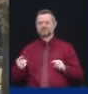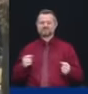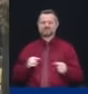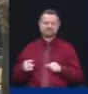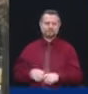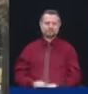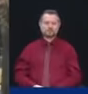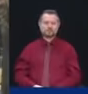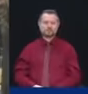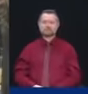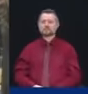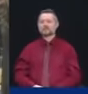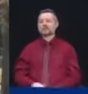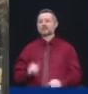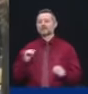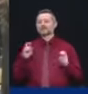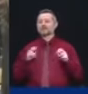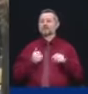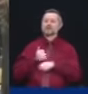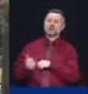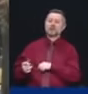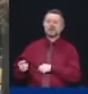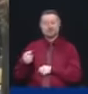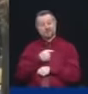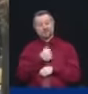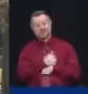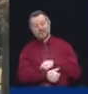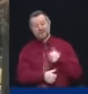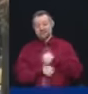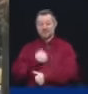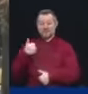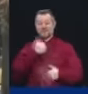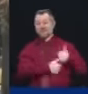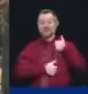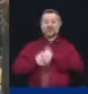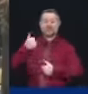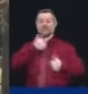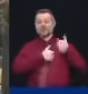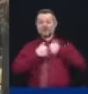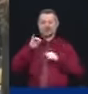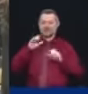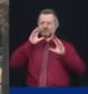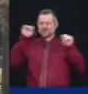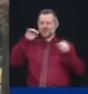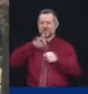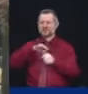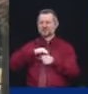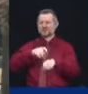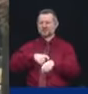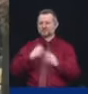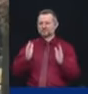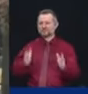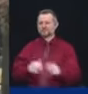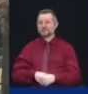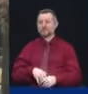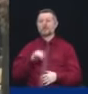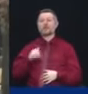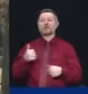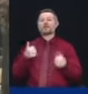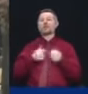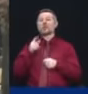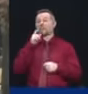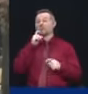And who was to blame? It became a blame game during the campaign. And the political blame game, the federal government then